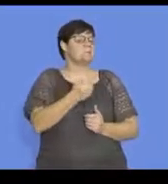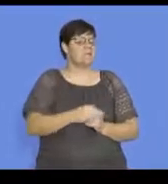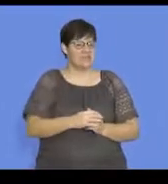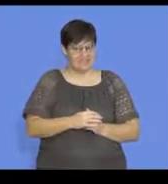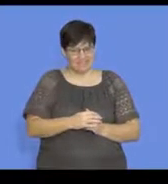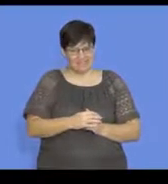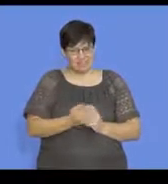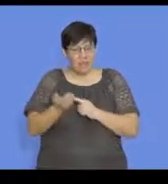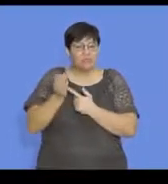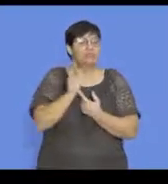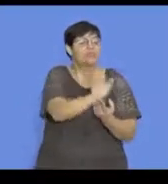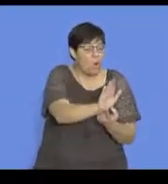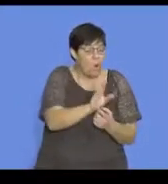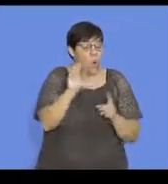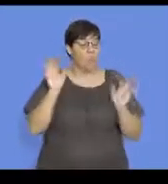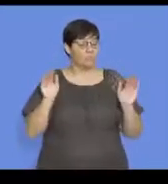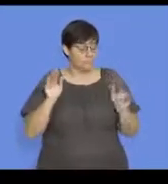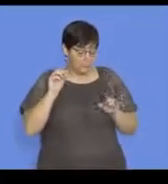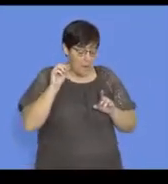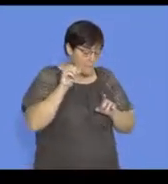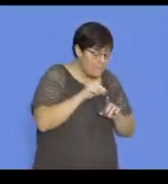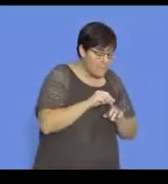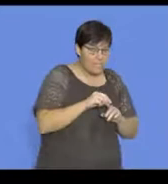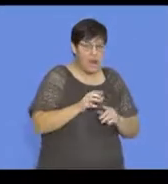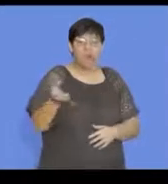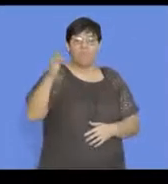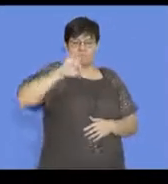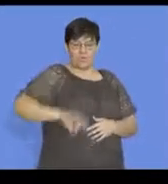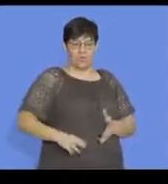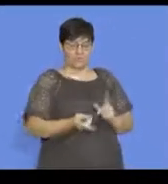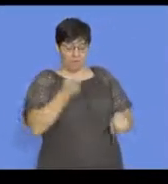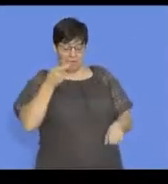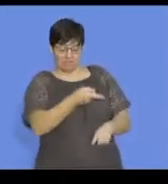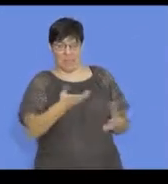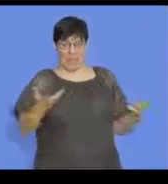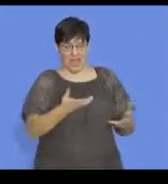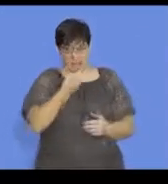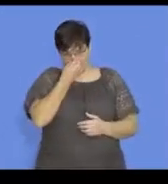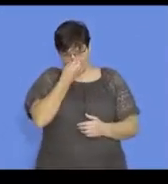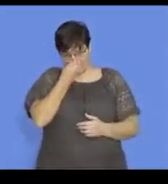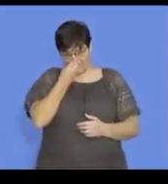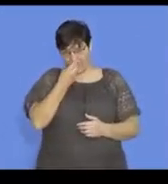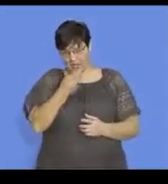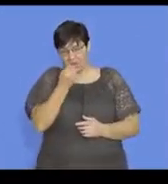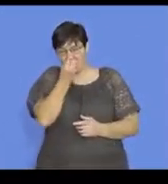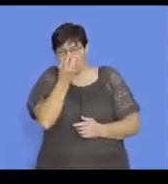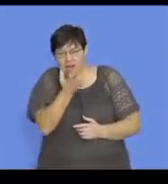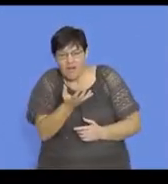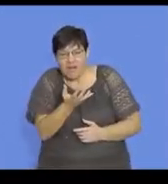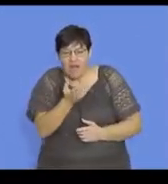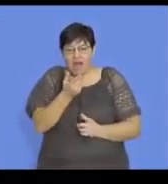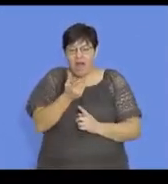actually showing them where the beautiful reward is going to be. So you see how flowers have developed all